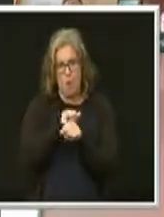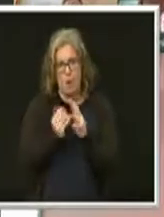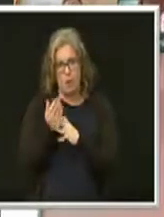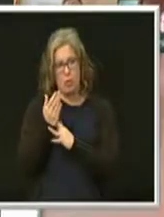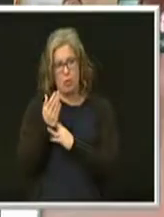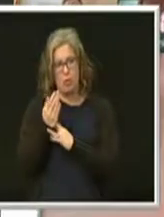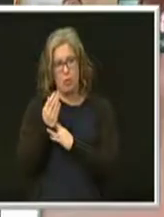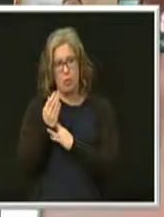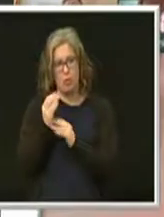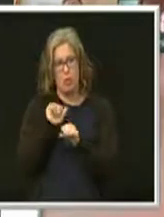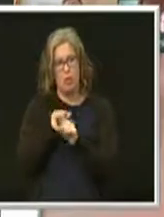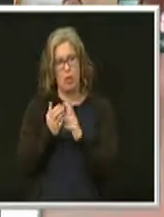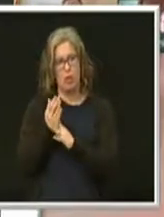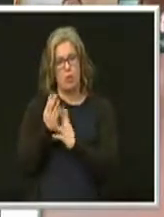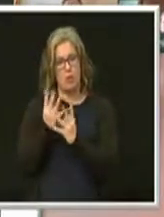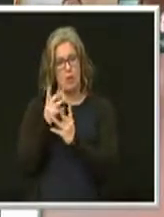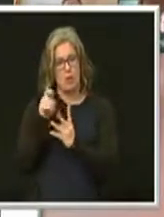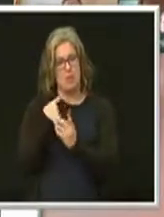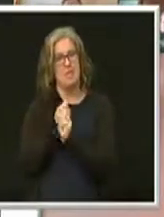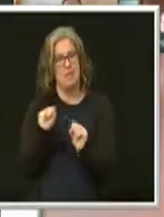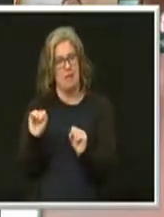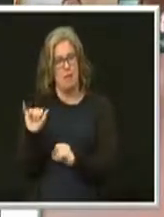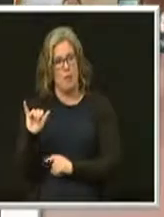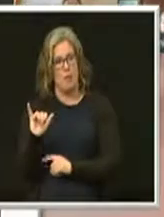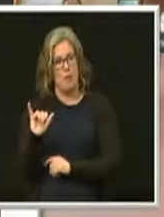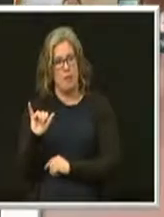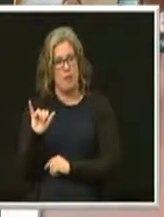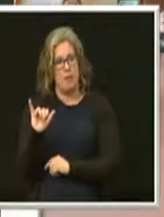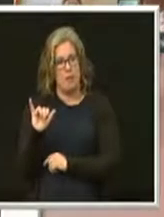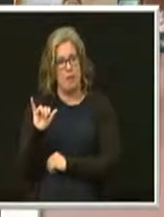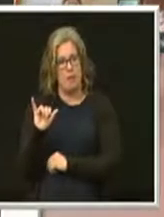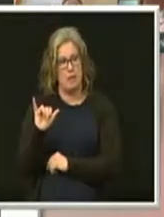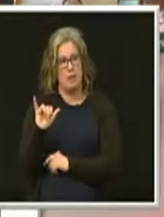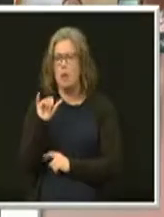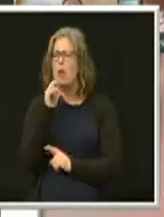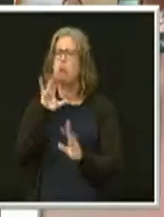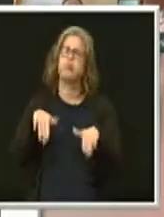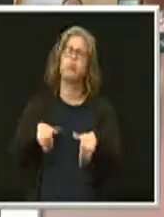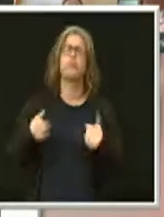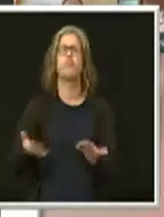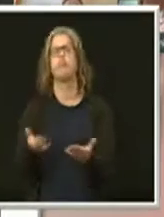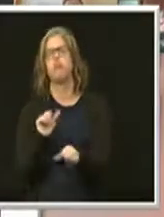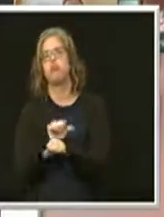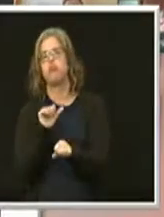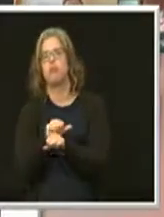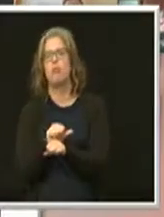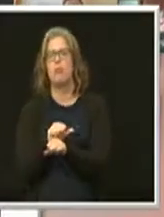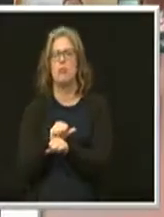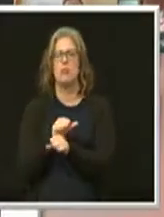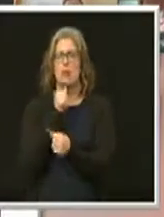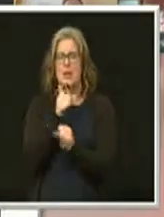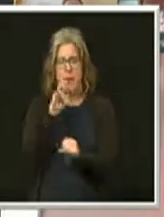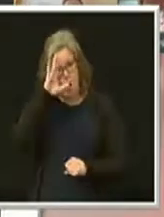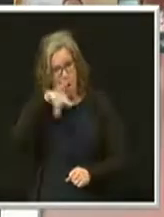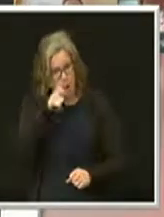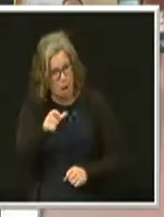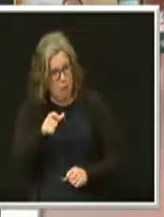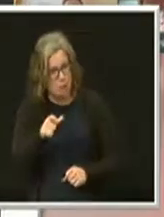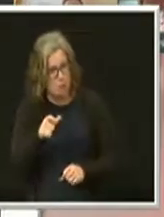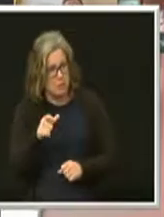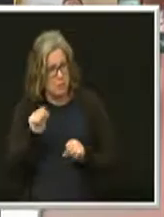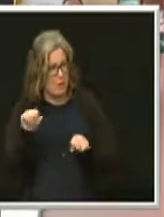the lens of it has to be safe as well. They don't see, they're not saying, well, let's just go ahead and do this and it's unsafe. They know that's not a winner